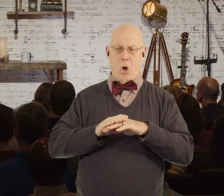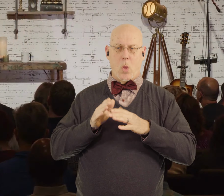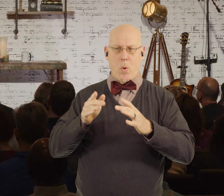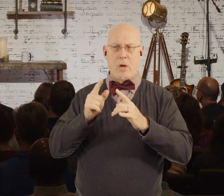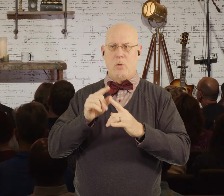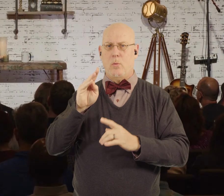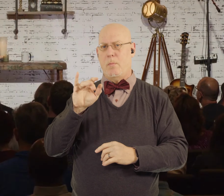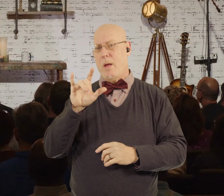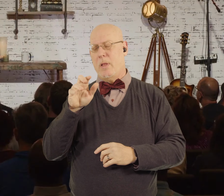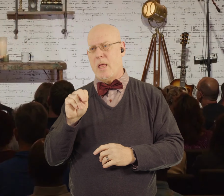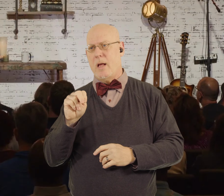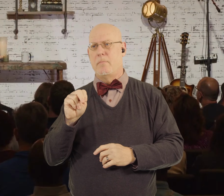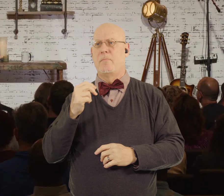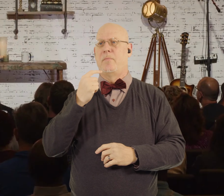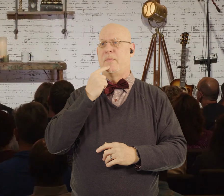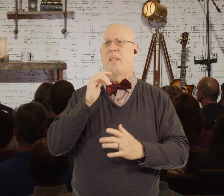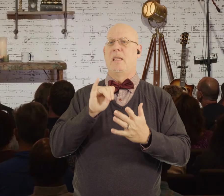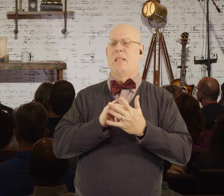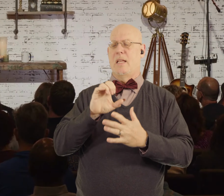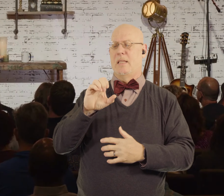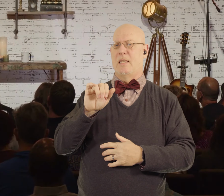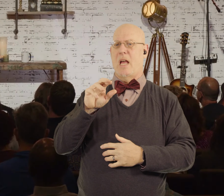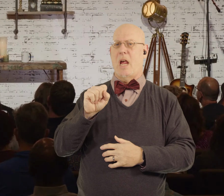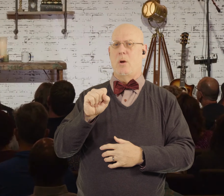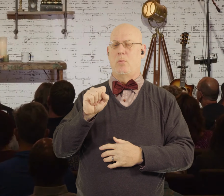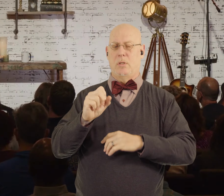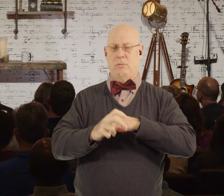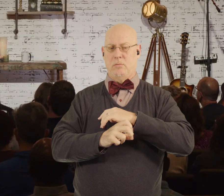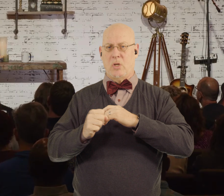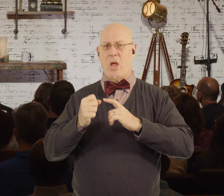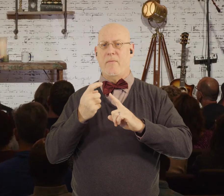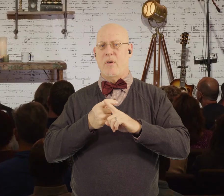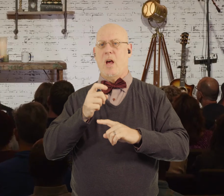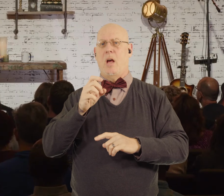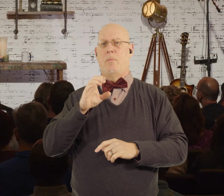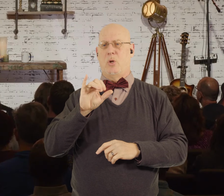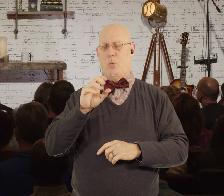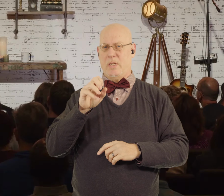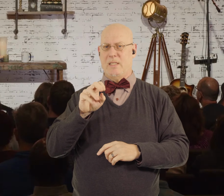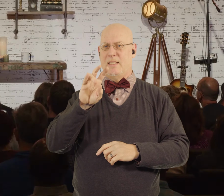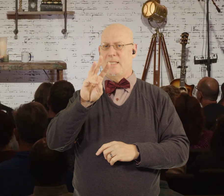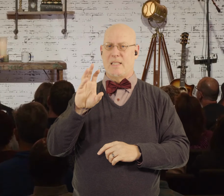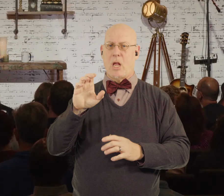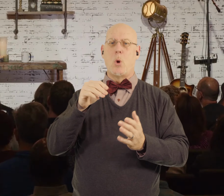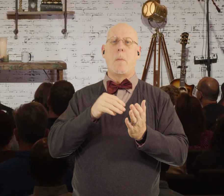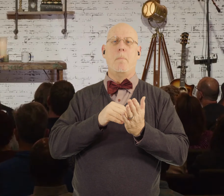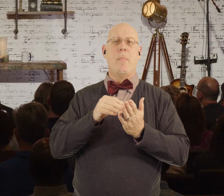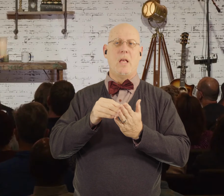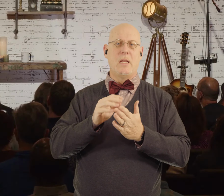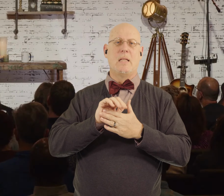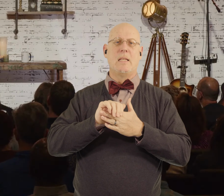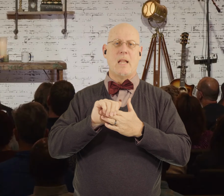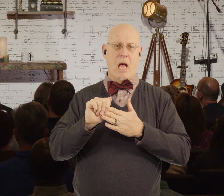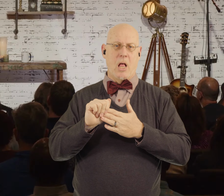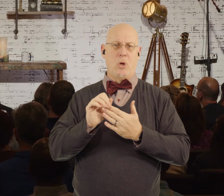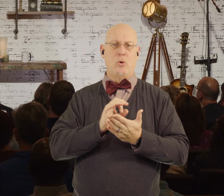on his march toward Babylon, it was said that Cyrus claimed from Croesus